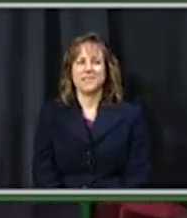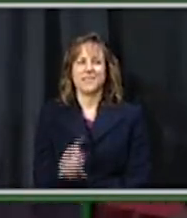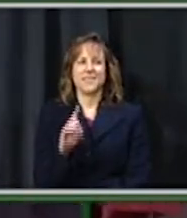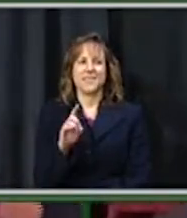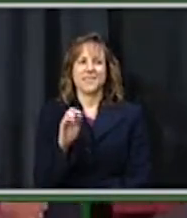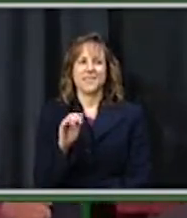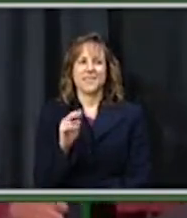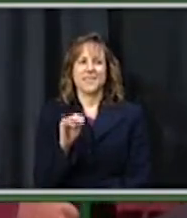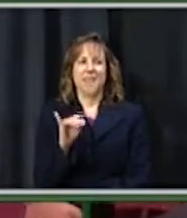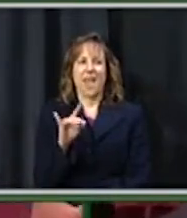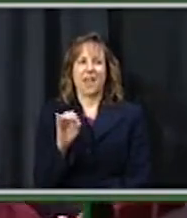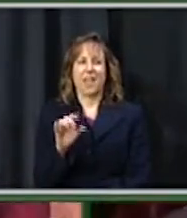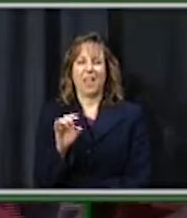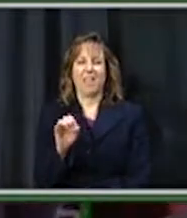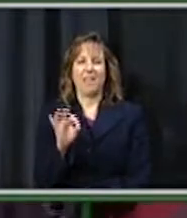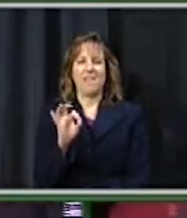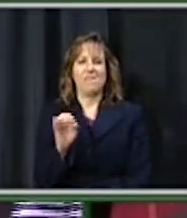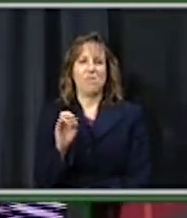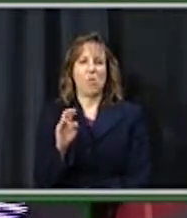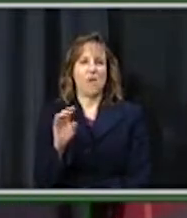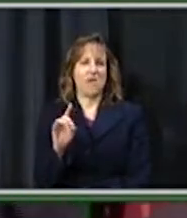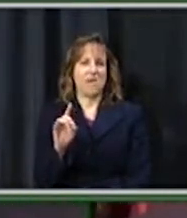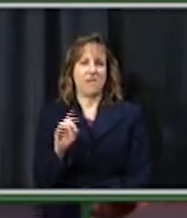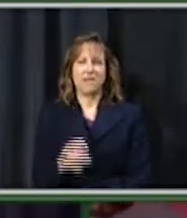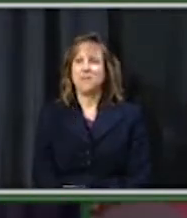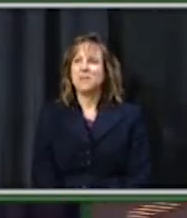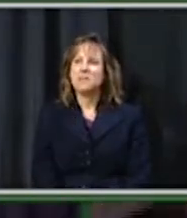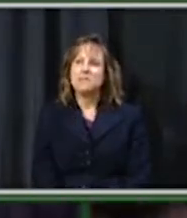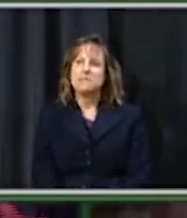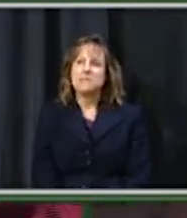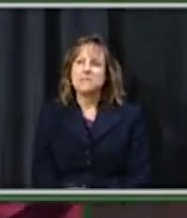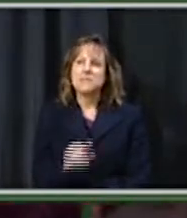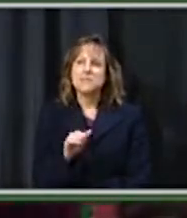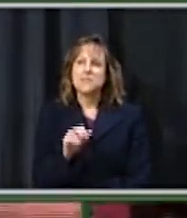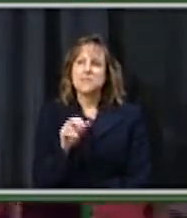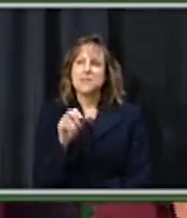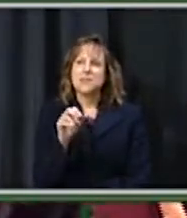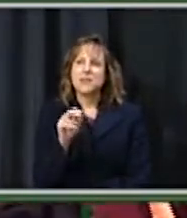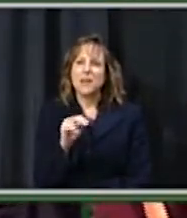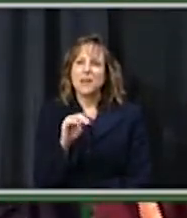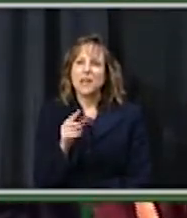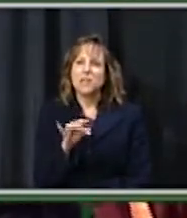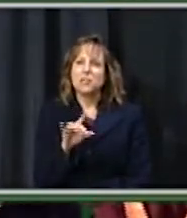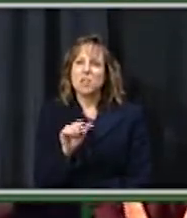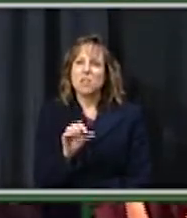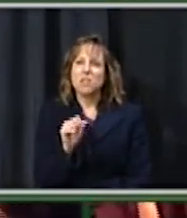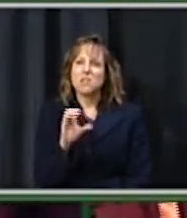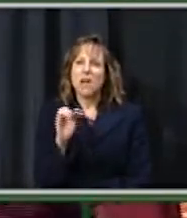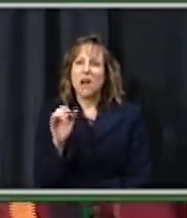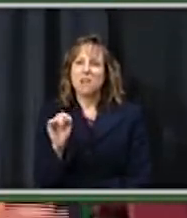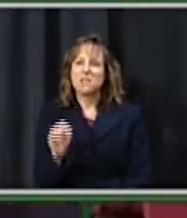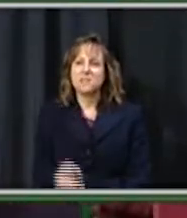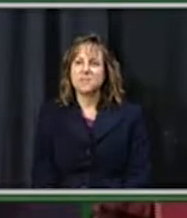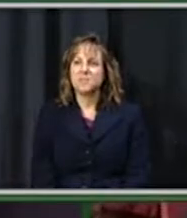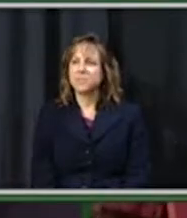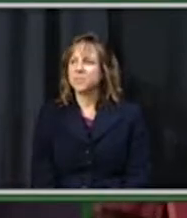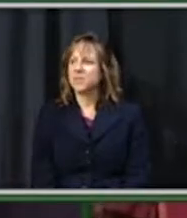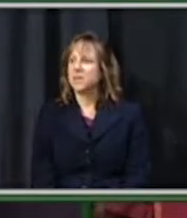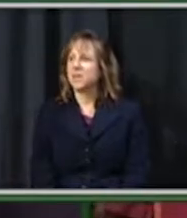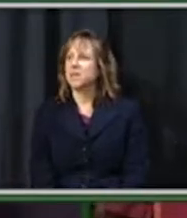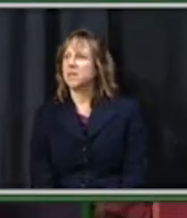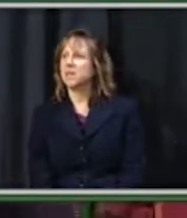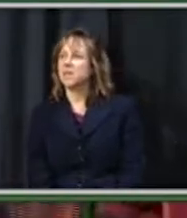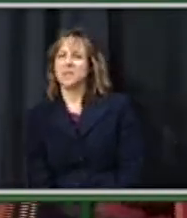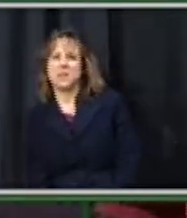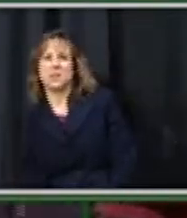Danielle Ford. Anthony Ferguson Scott. Samuel Church.